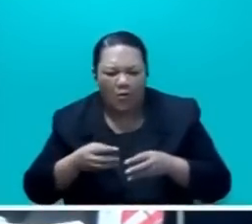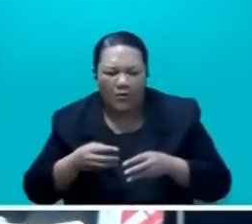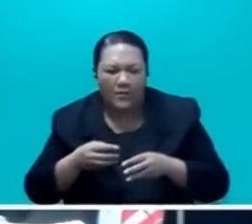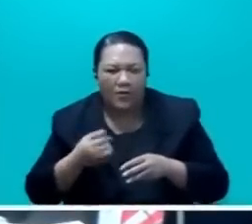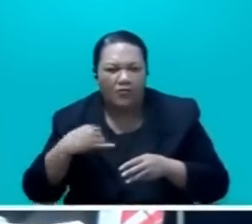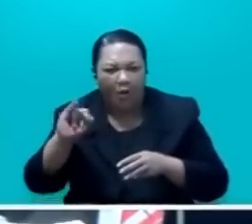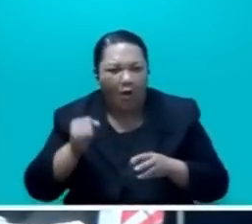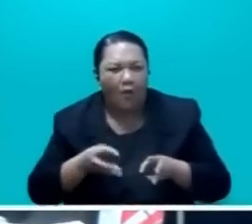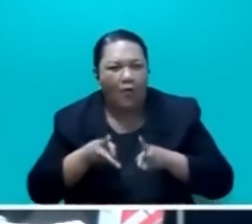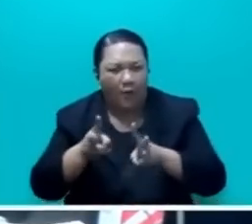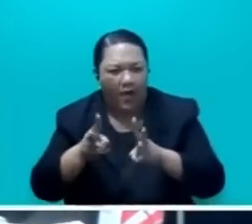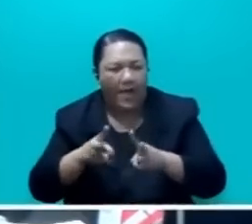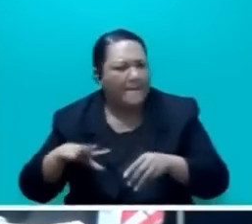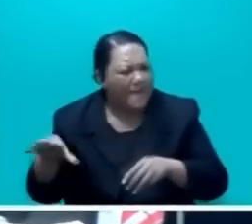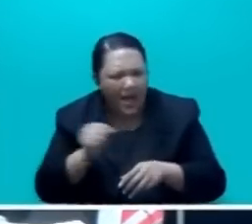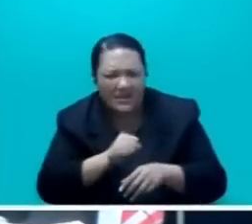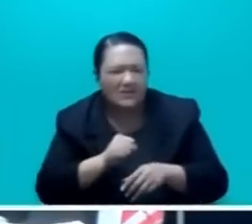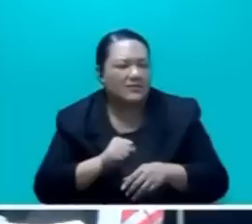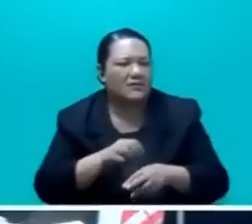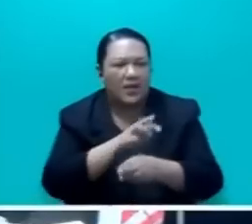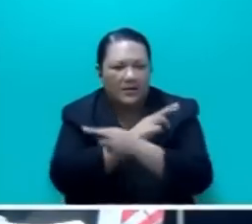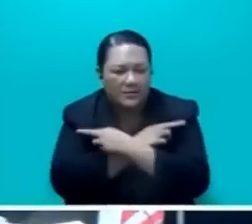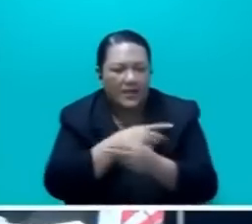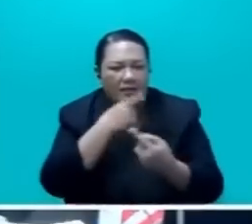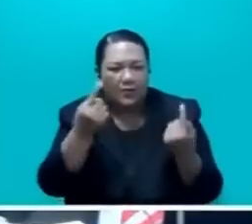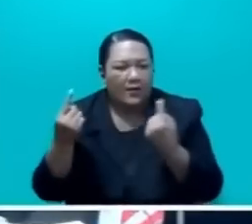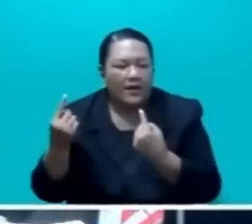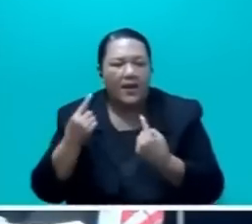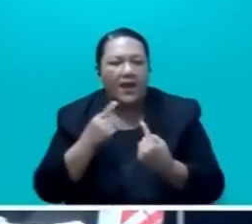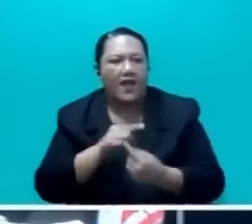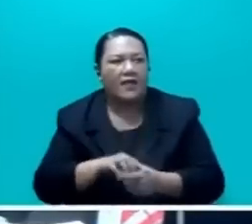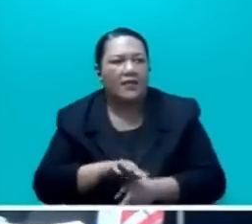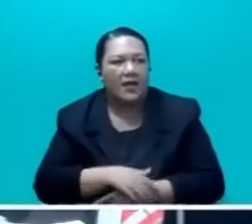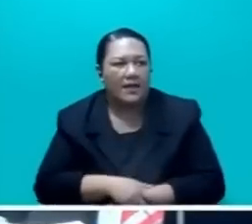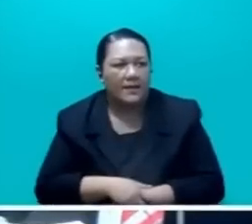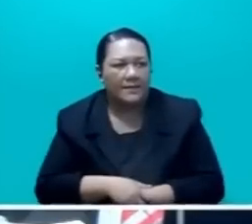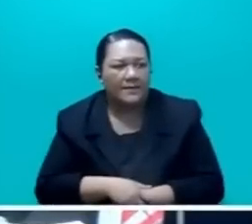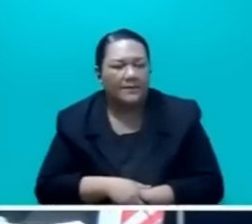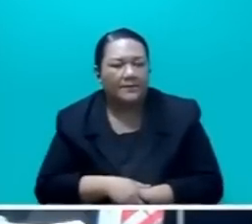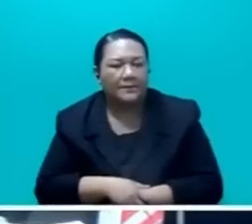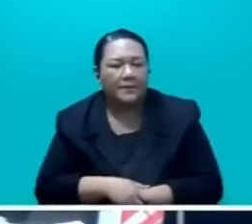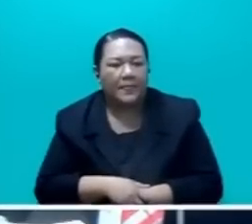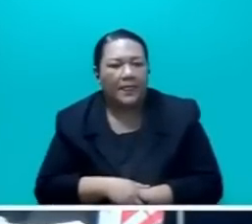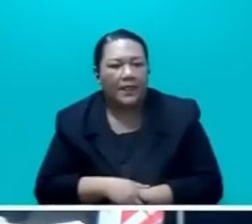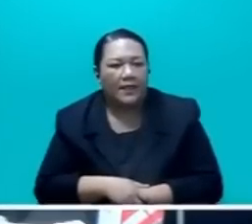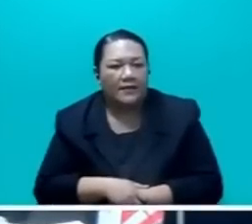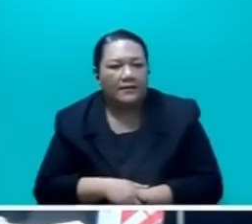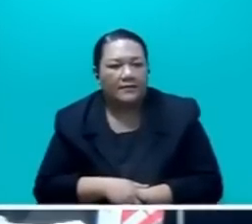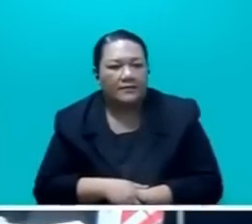and respect to another. Our integrity as members of this House must never be questioned or compromised.